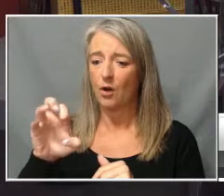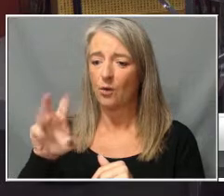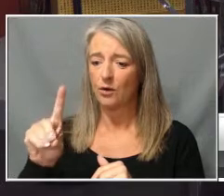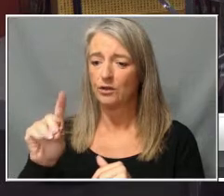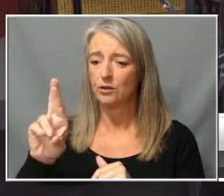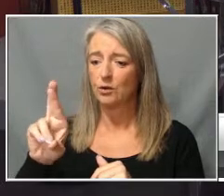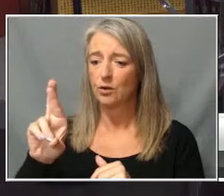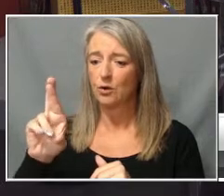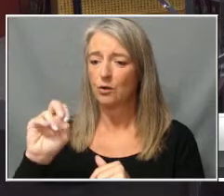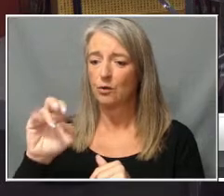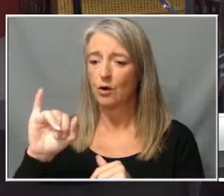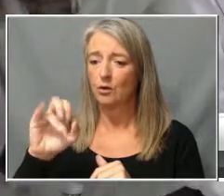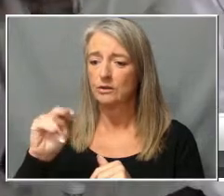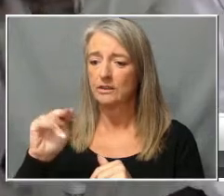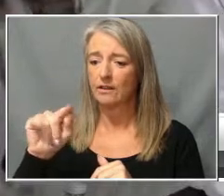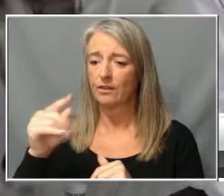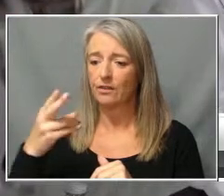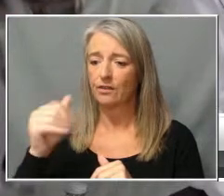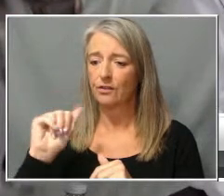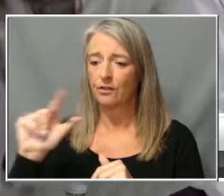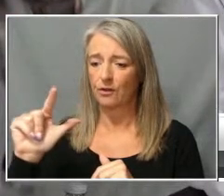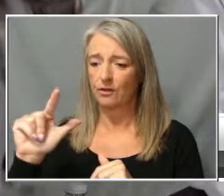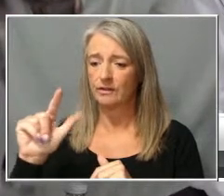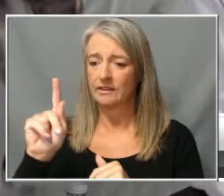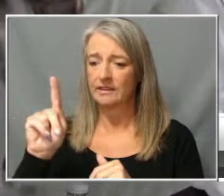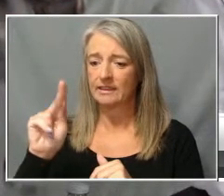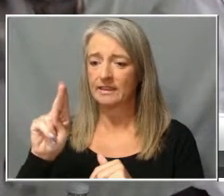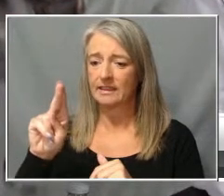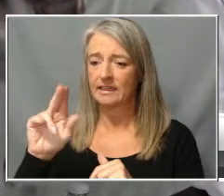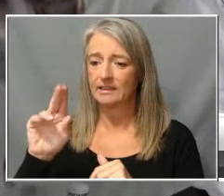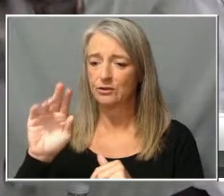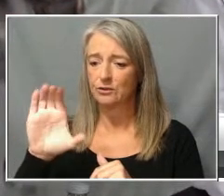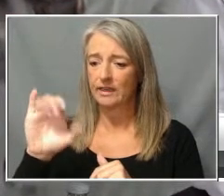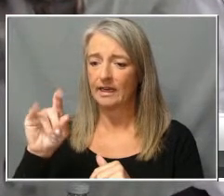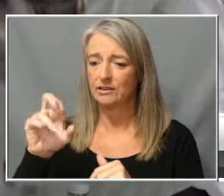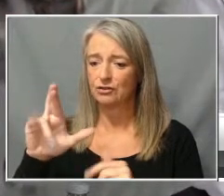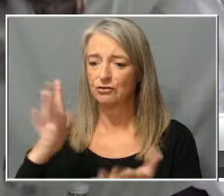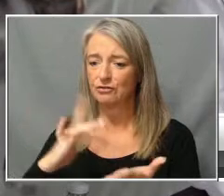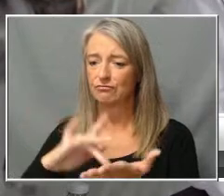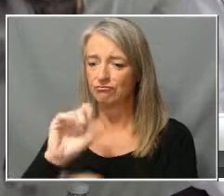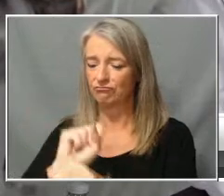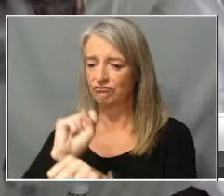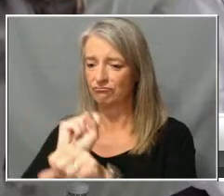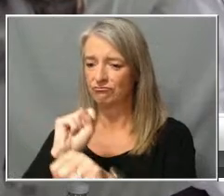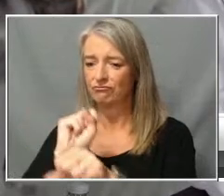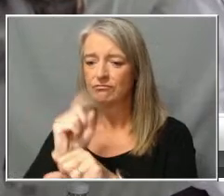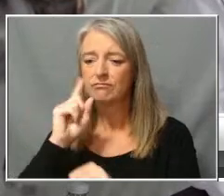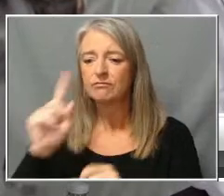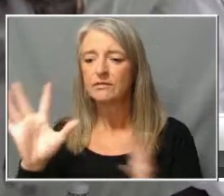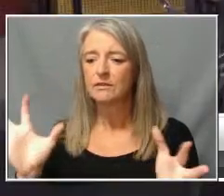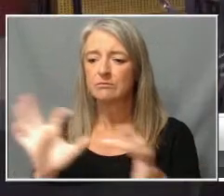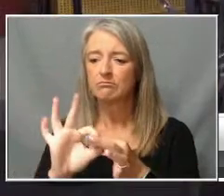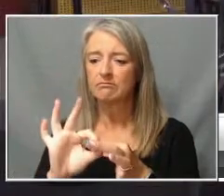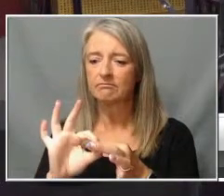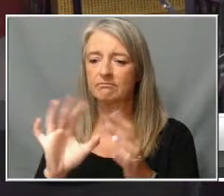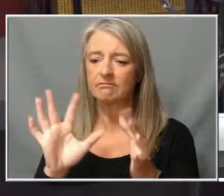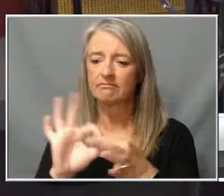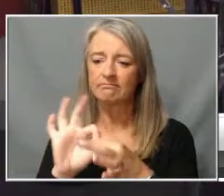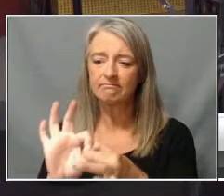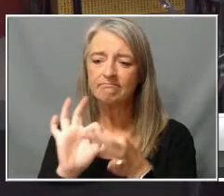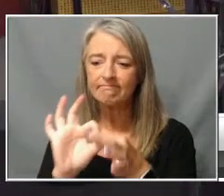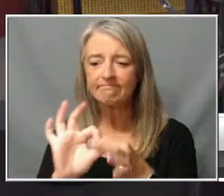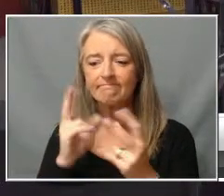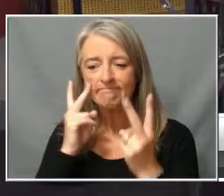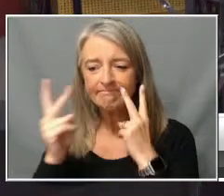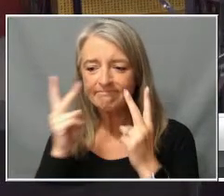specializes in sarcoma patients at the University of Kansas Cancer Center. Guys, so good to see you. I know you have a special connection. I can already feel it here this morning in the